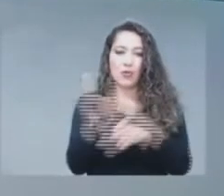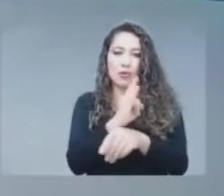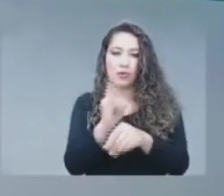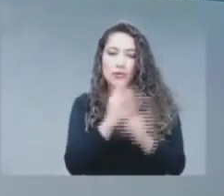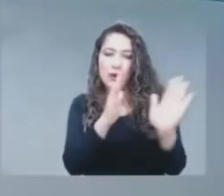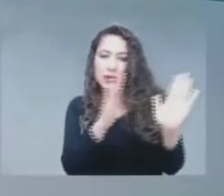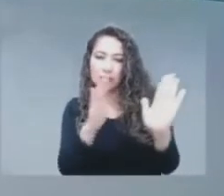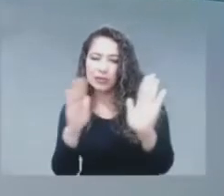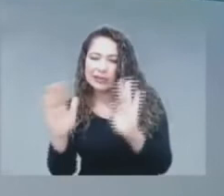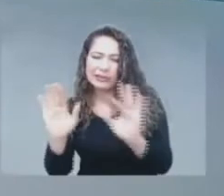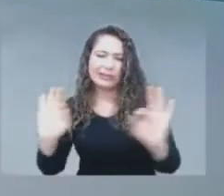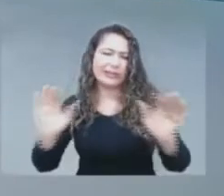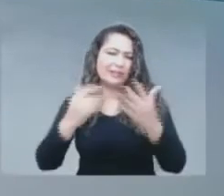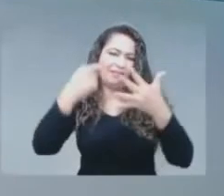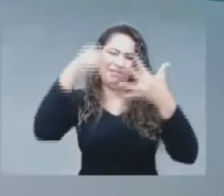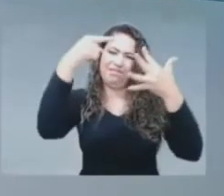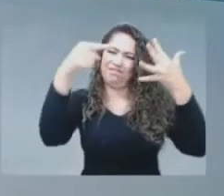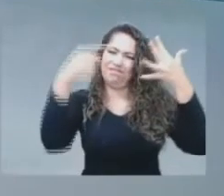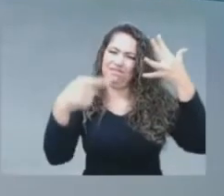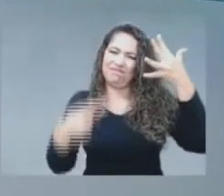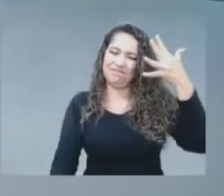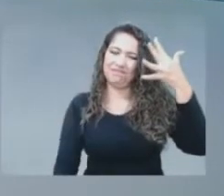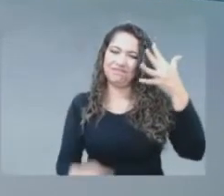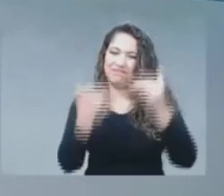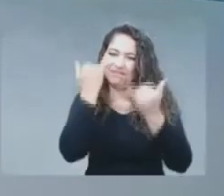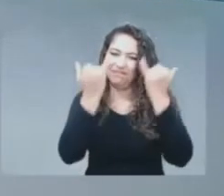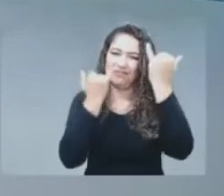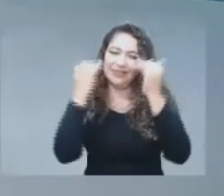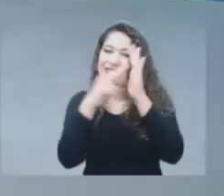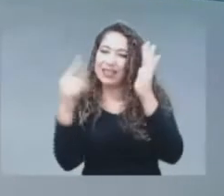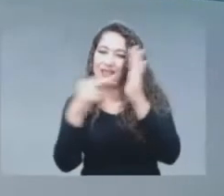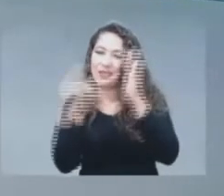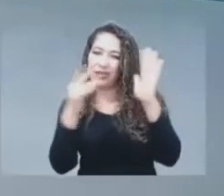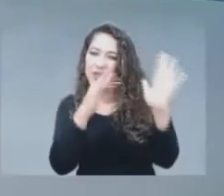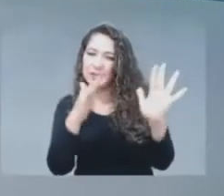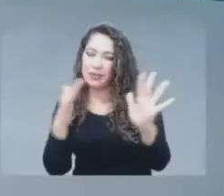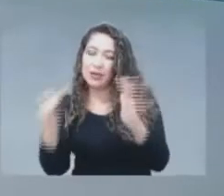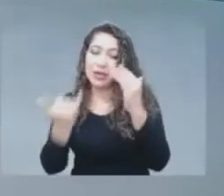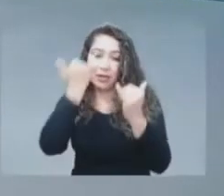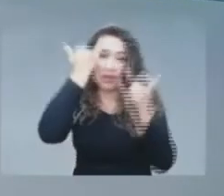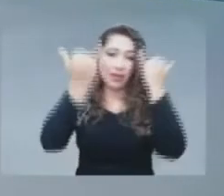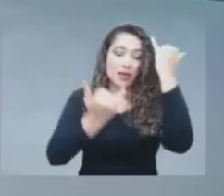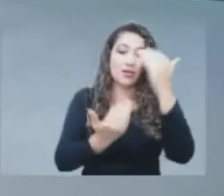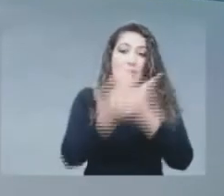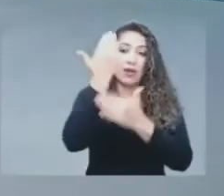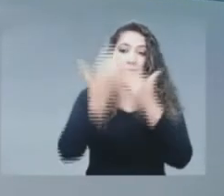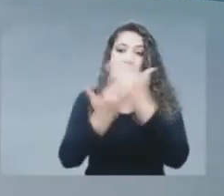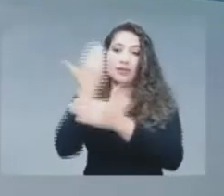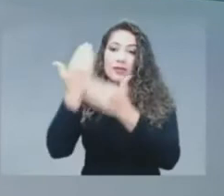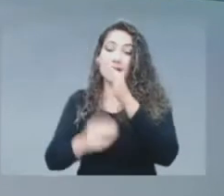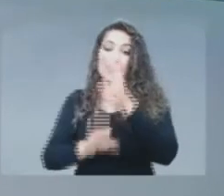are, which is beam foaming. And then we have technology,